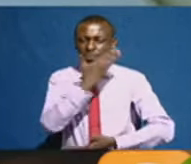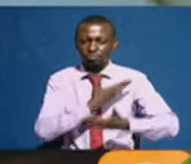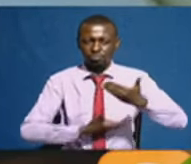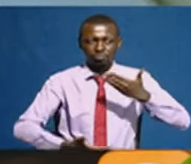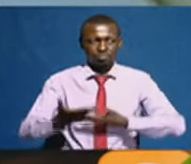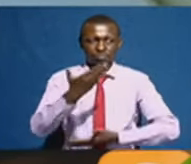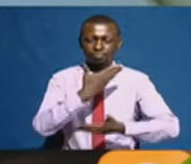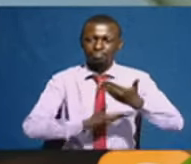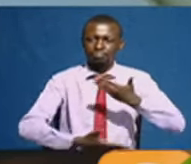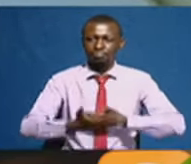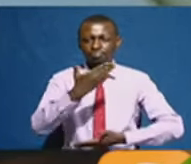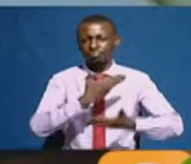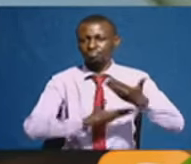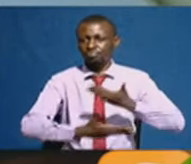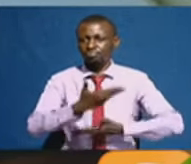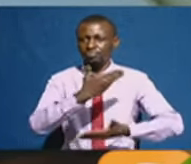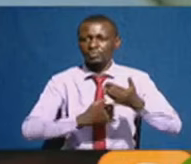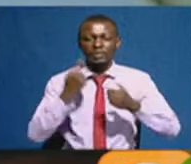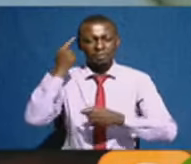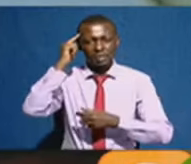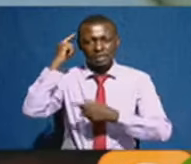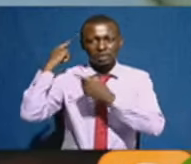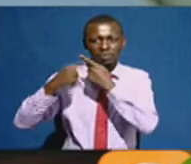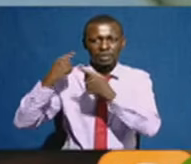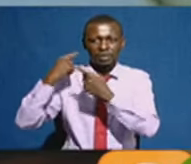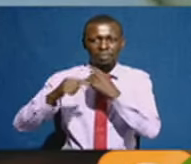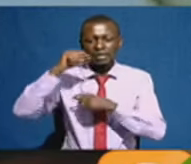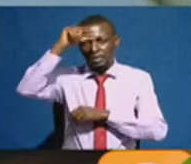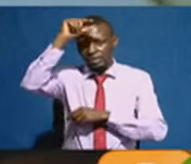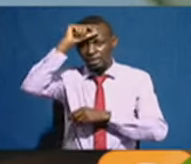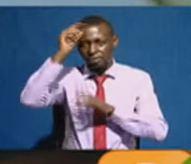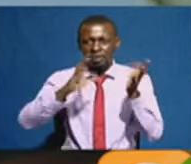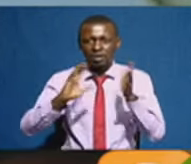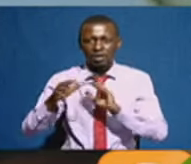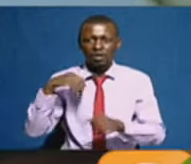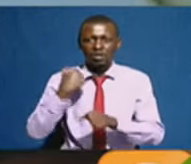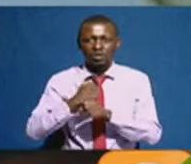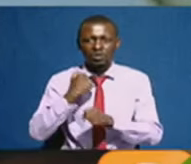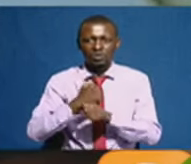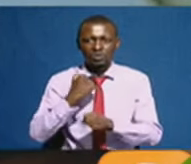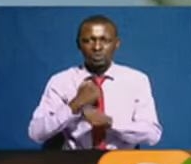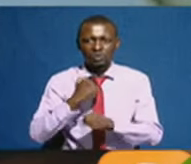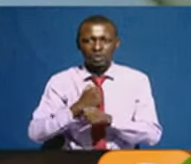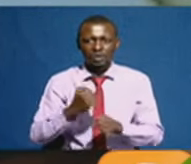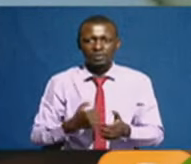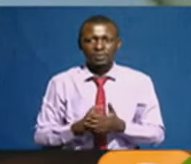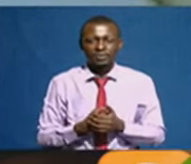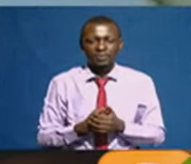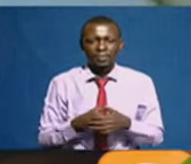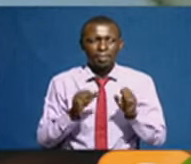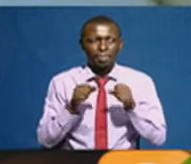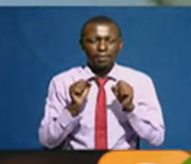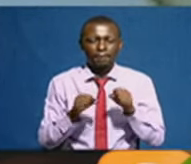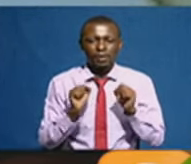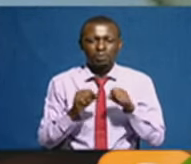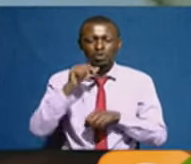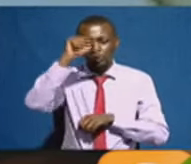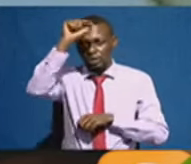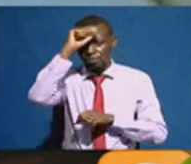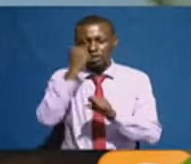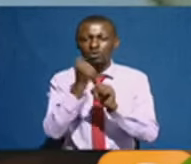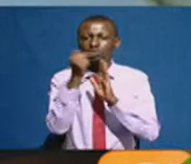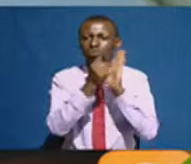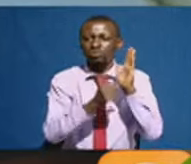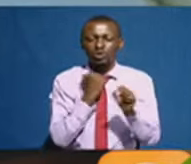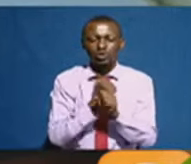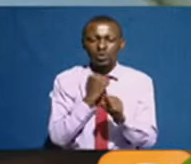And I think what we're also facing is the real test of governance. These are things governments exist for. It's hard